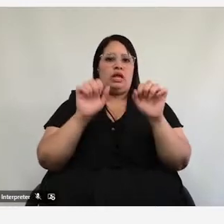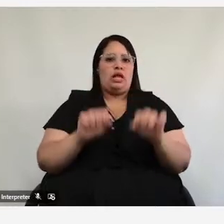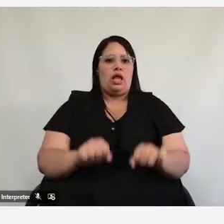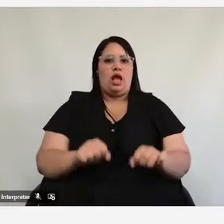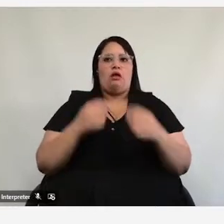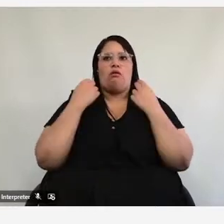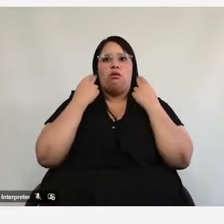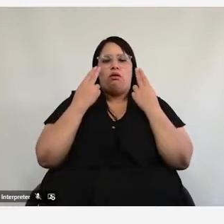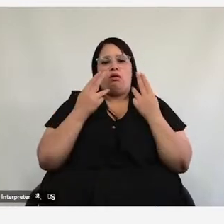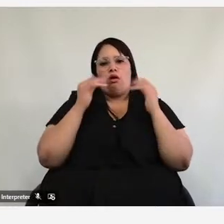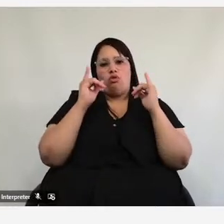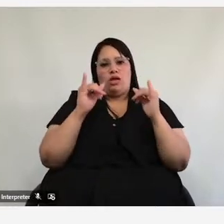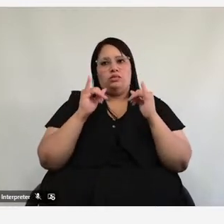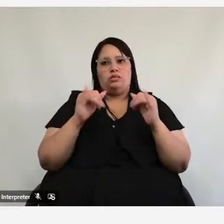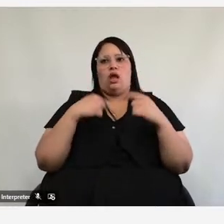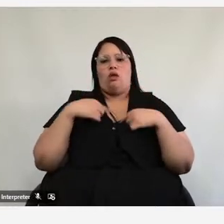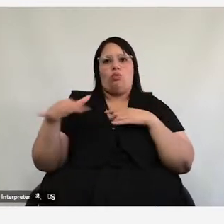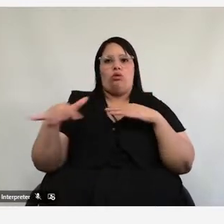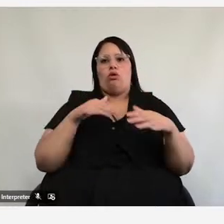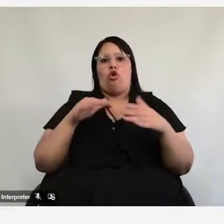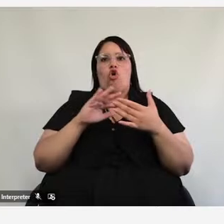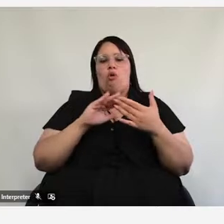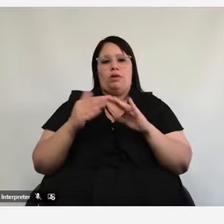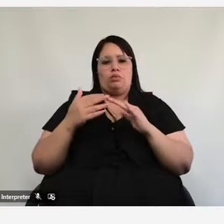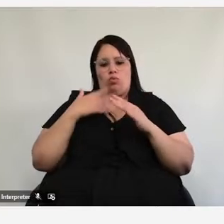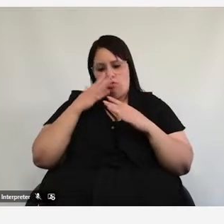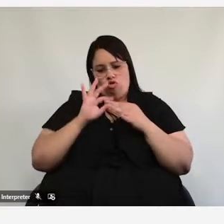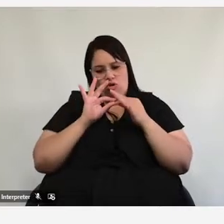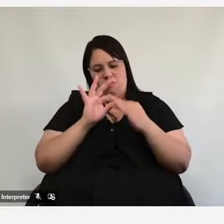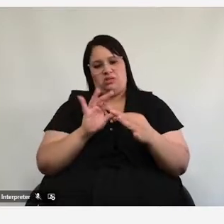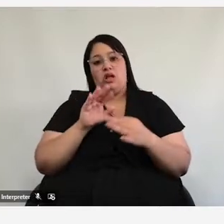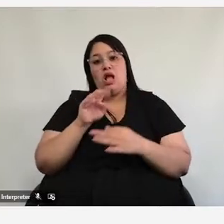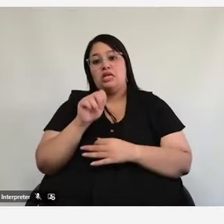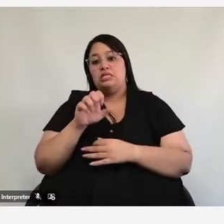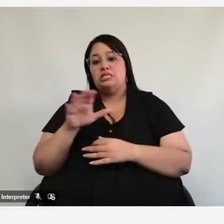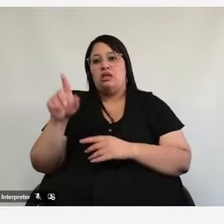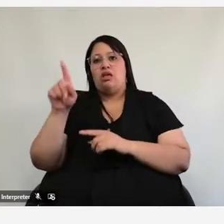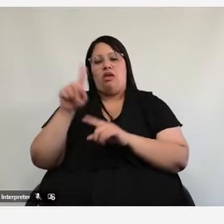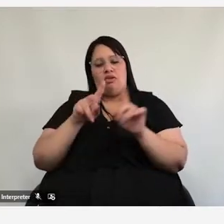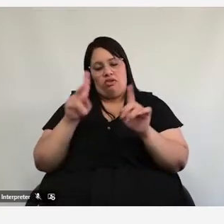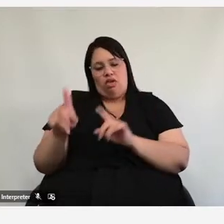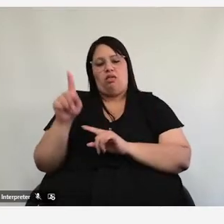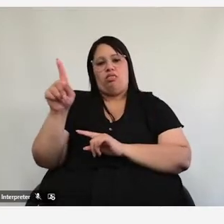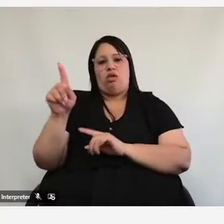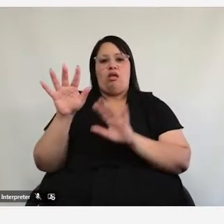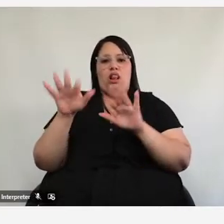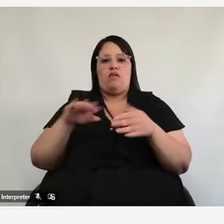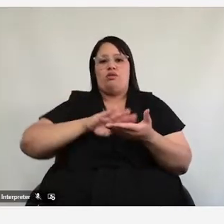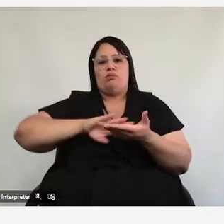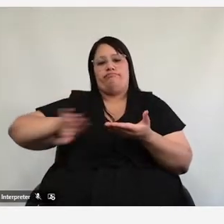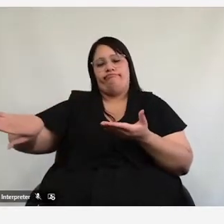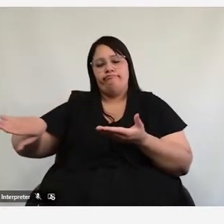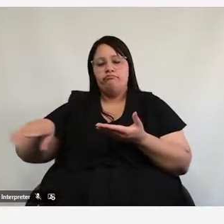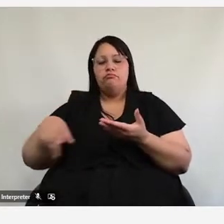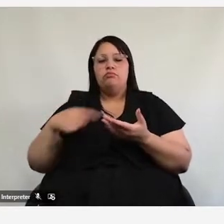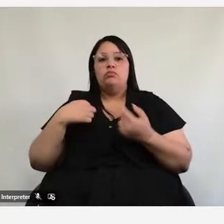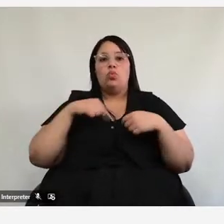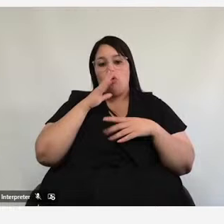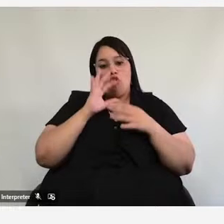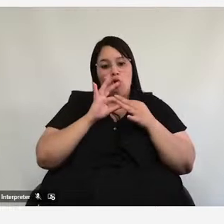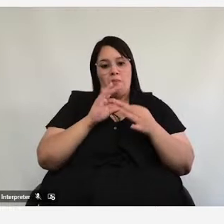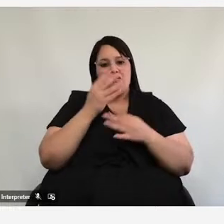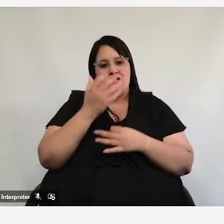crisis, and unshaken in our commitment to those that the ANC has once again left behind. We are committed